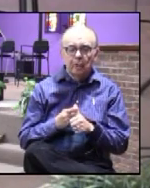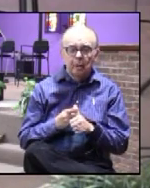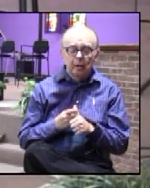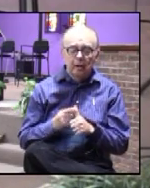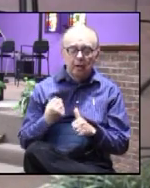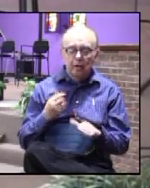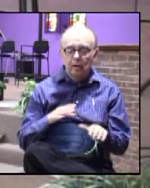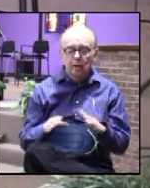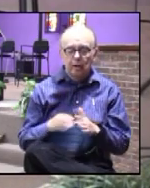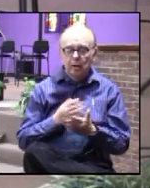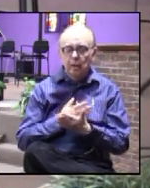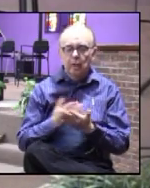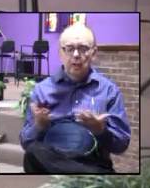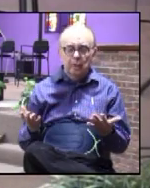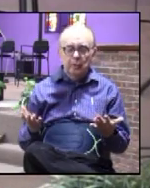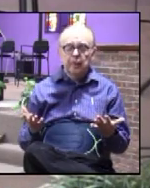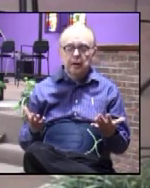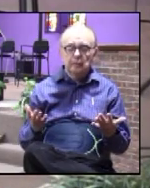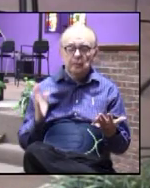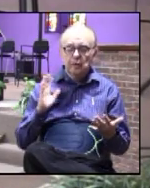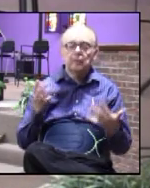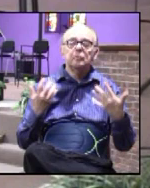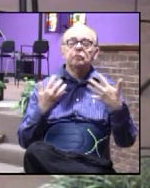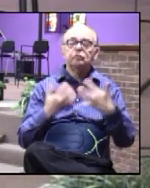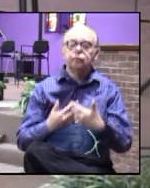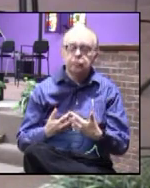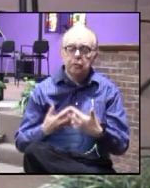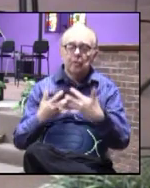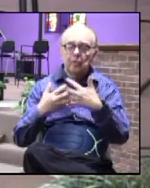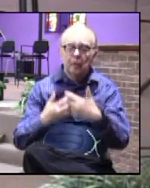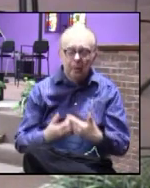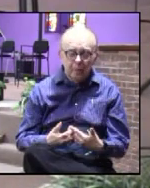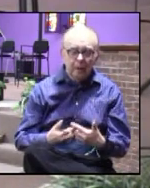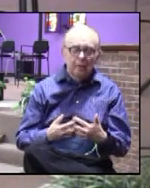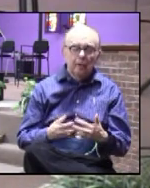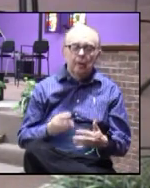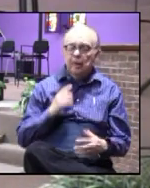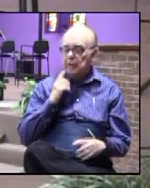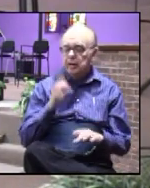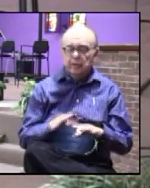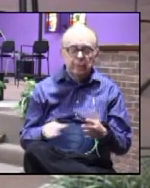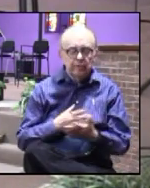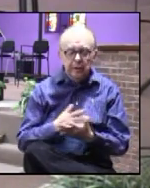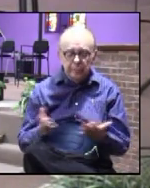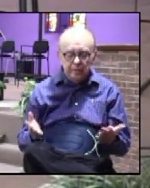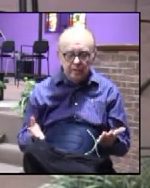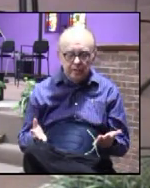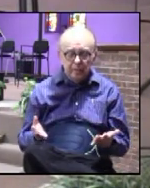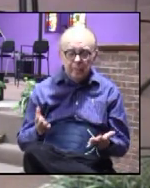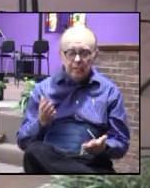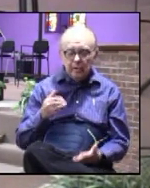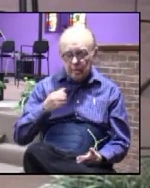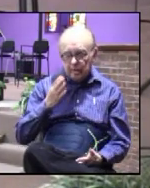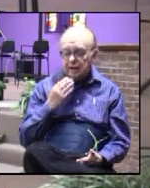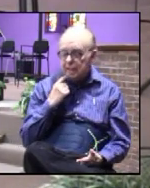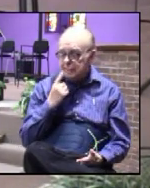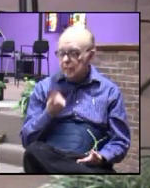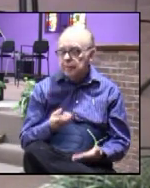and we do that, everything else falls in place. You'll say, I can't do this, I can't do that. And you know what God's saying is?